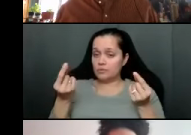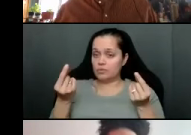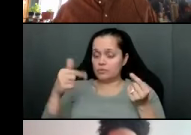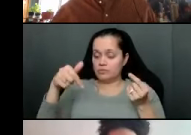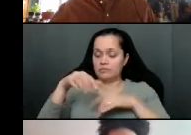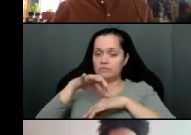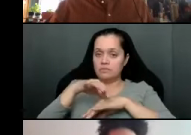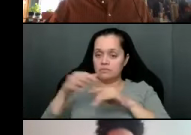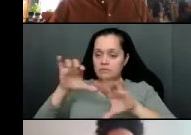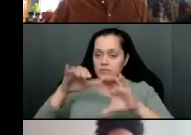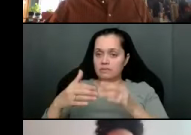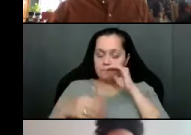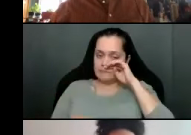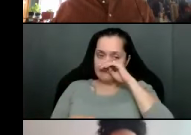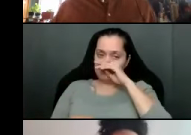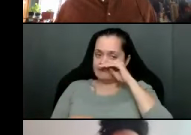geography.